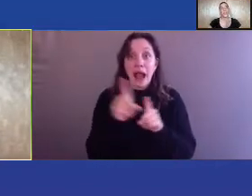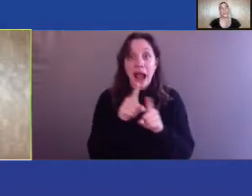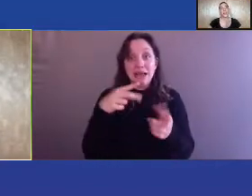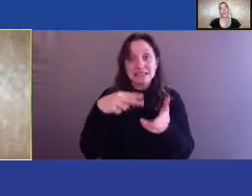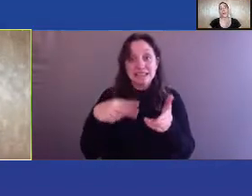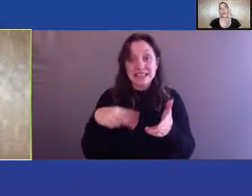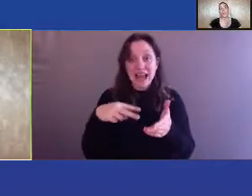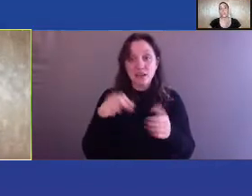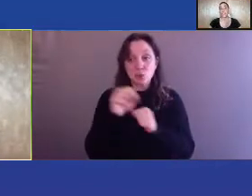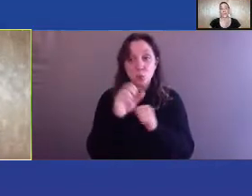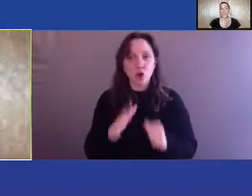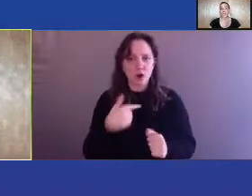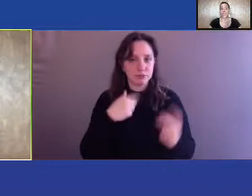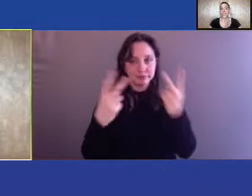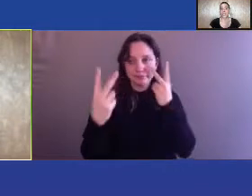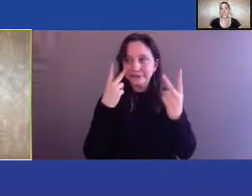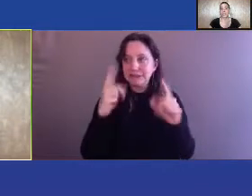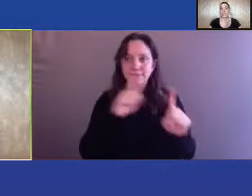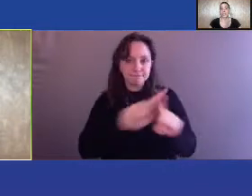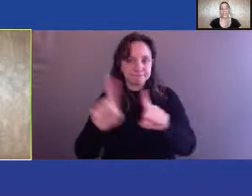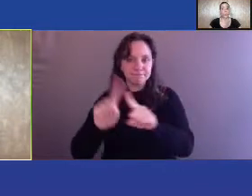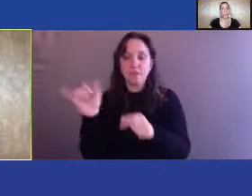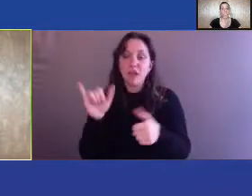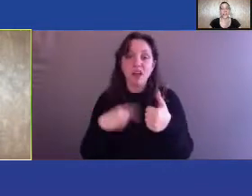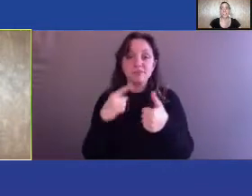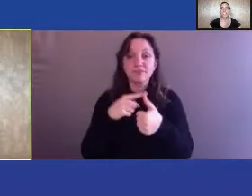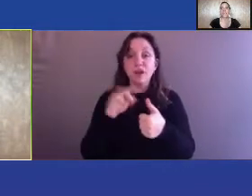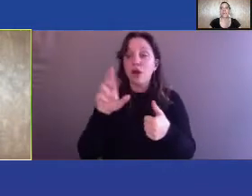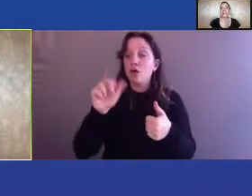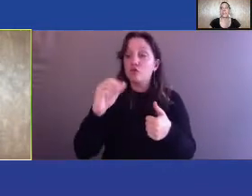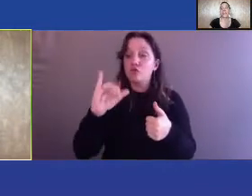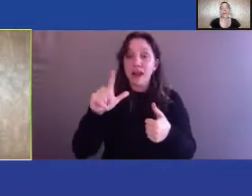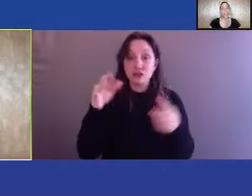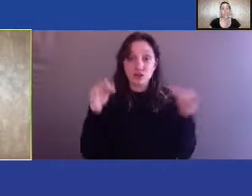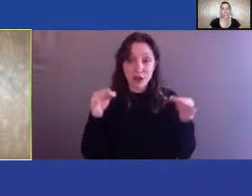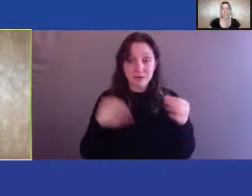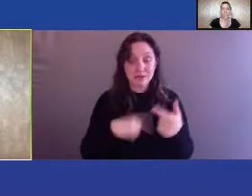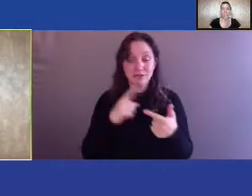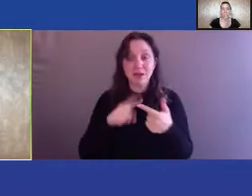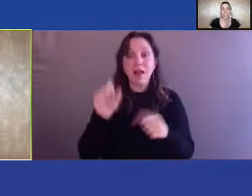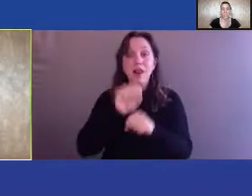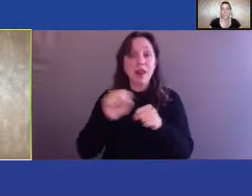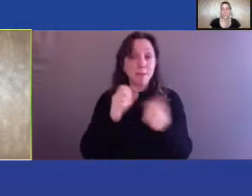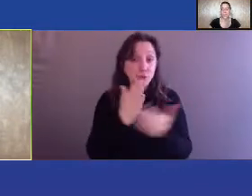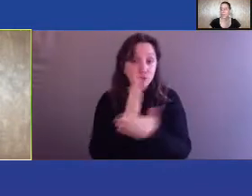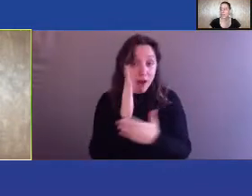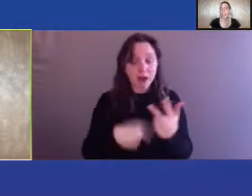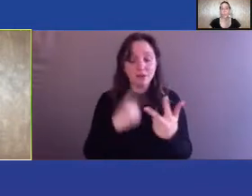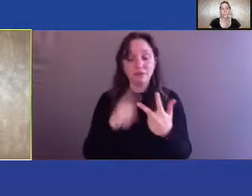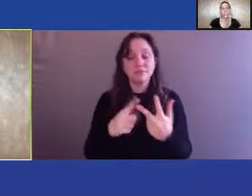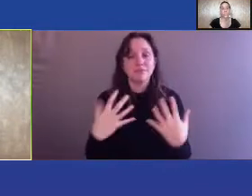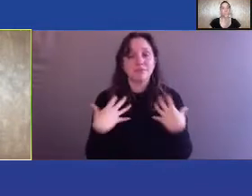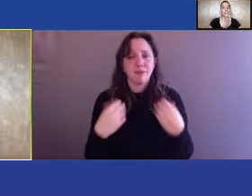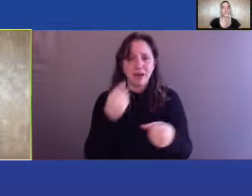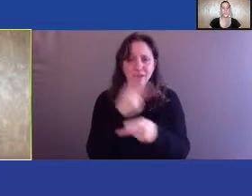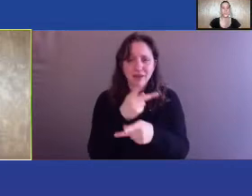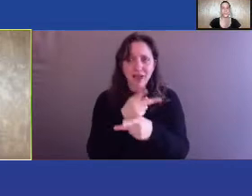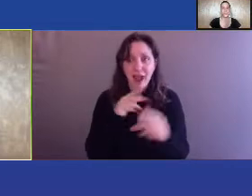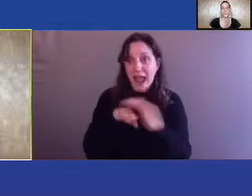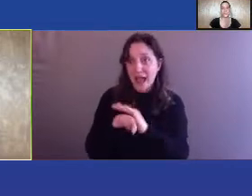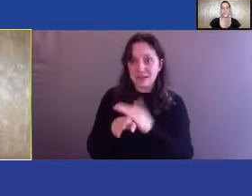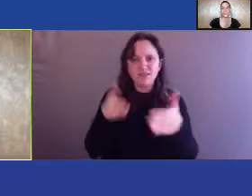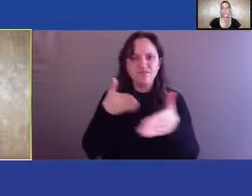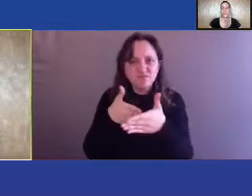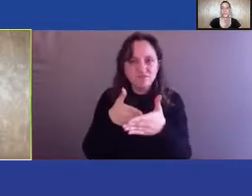include racial justice, labor rights, and healthcare access. So what about you?